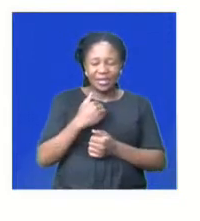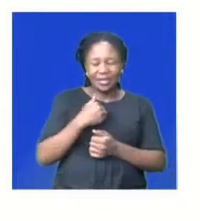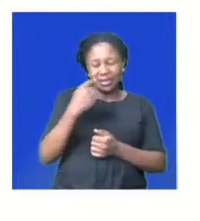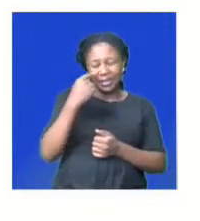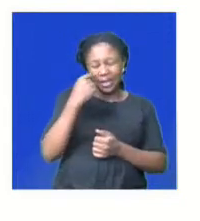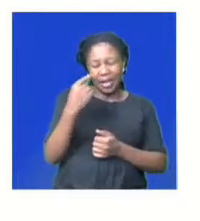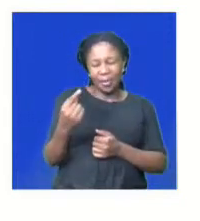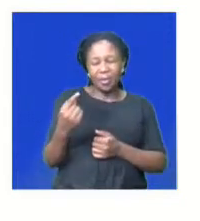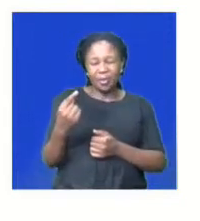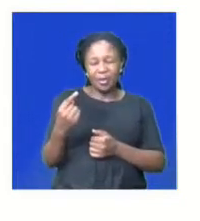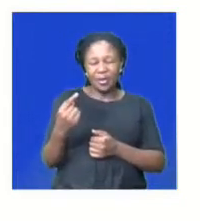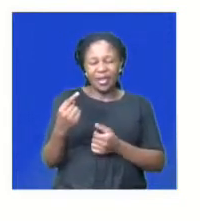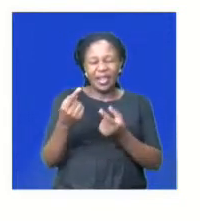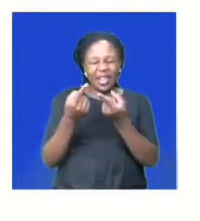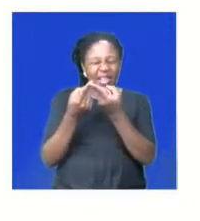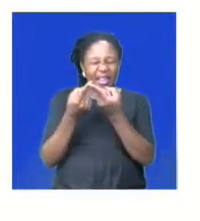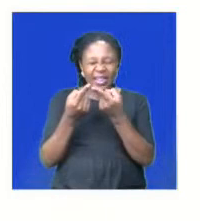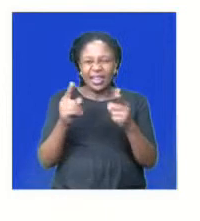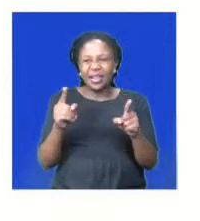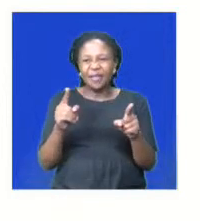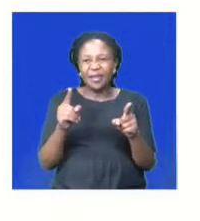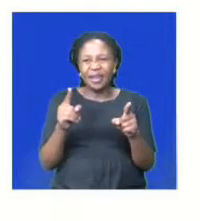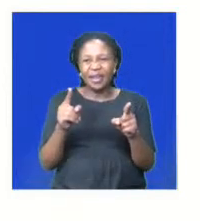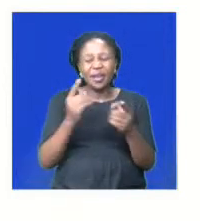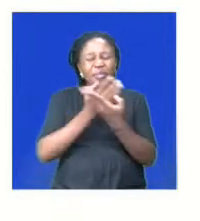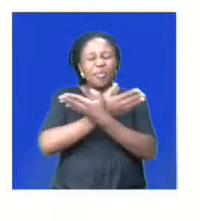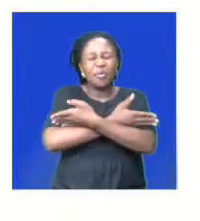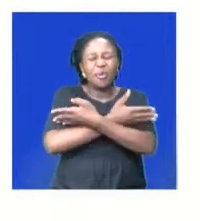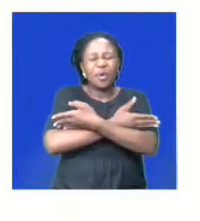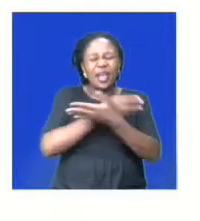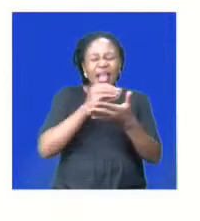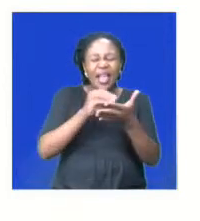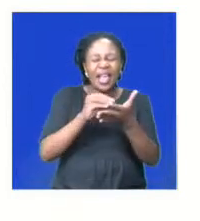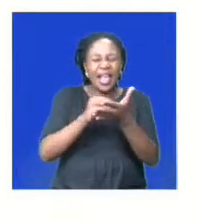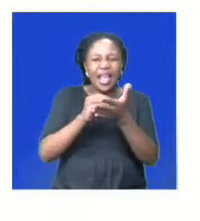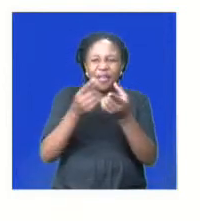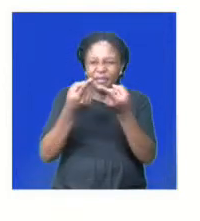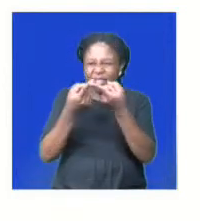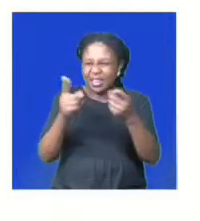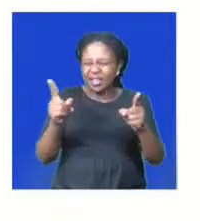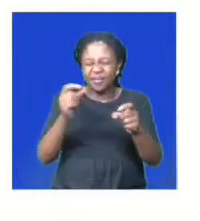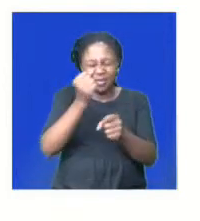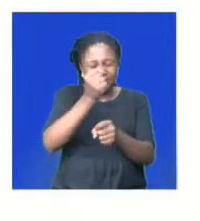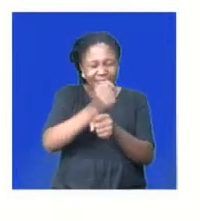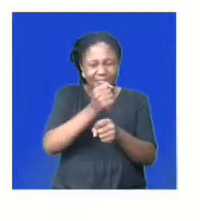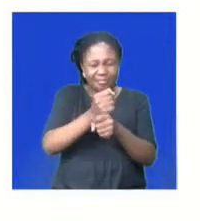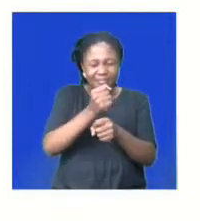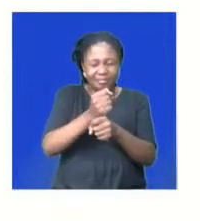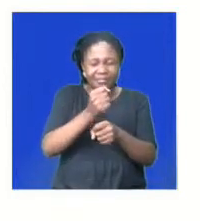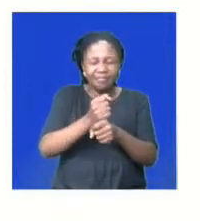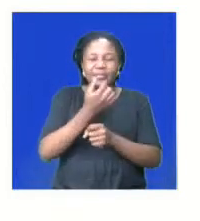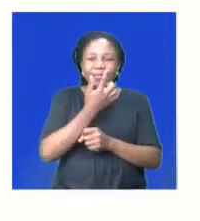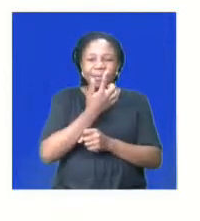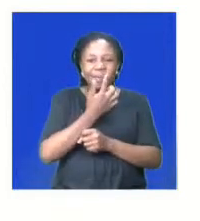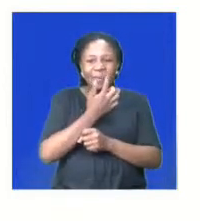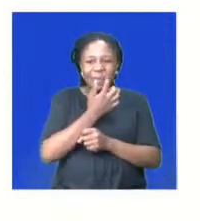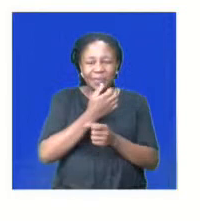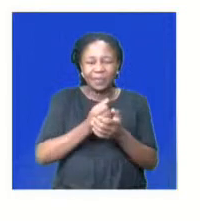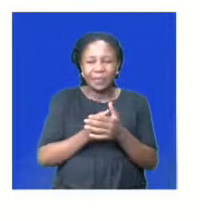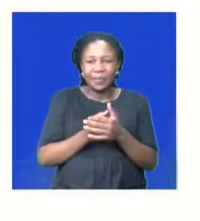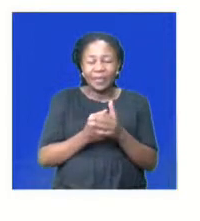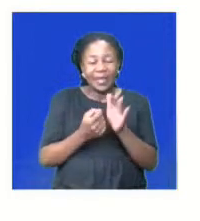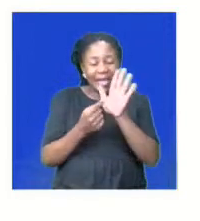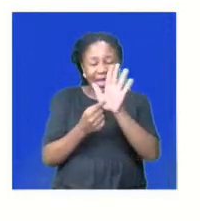body have different functions. Let's take a look for this part of the body. What